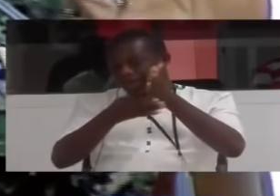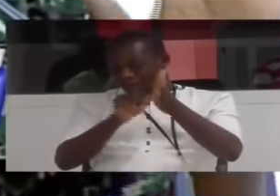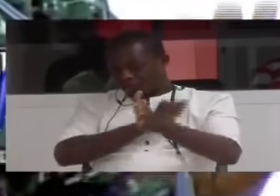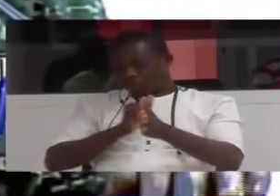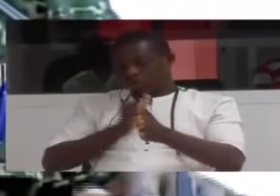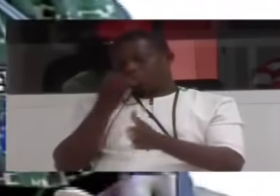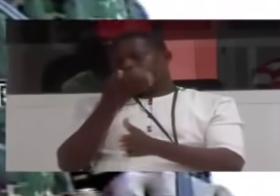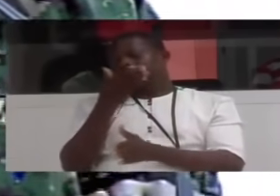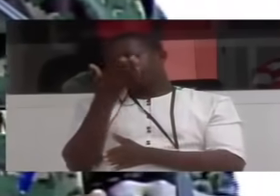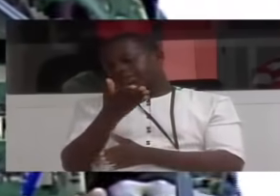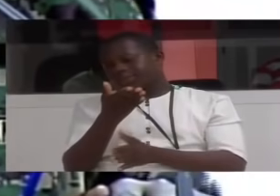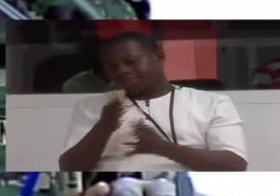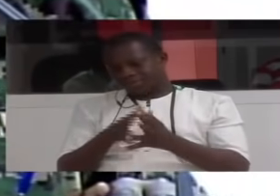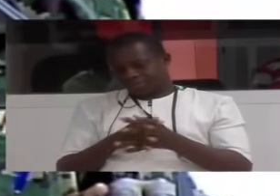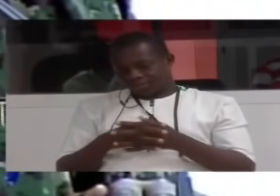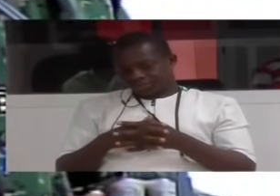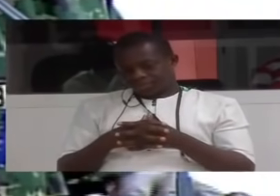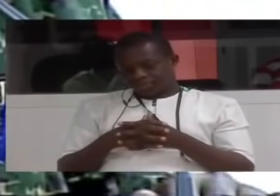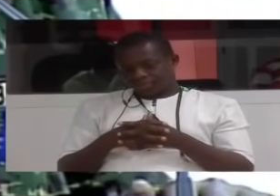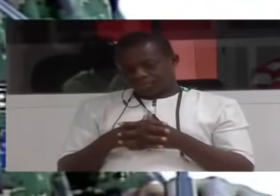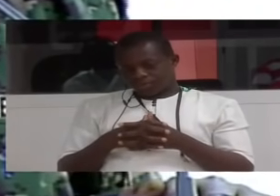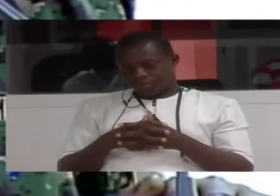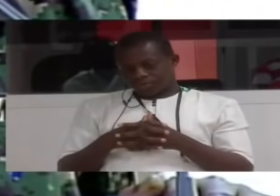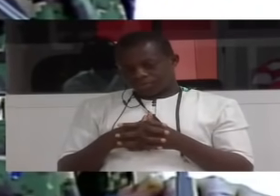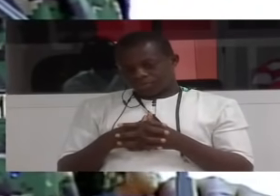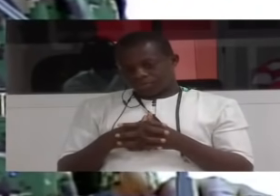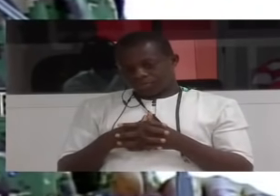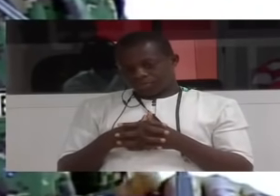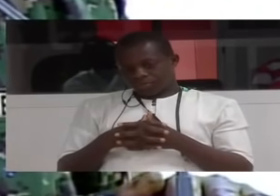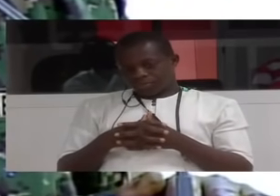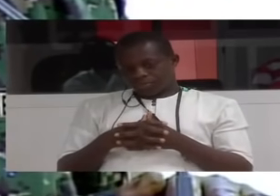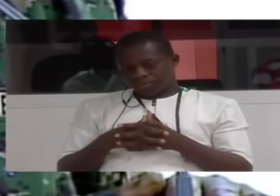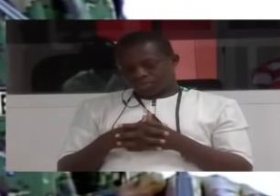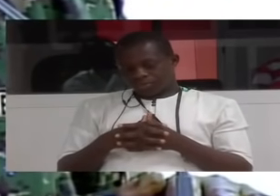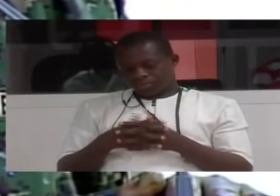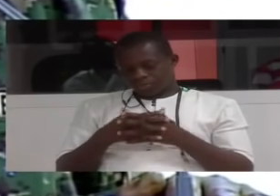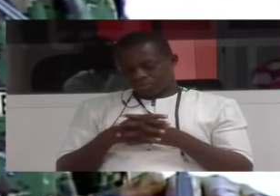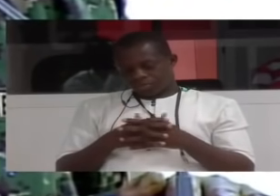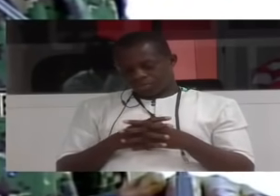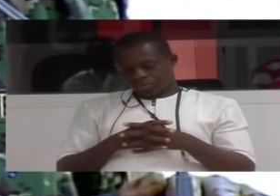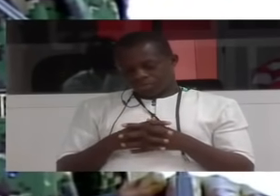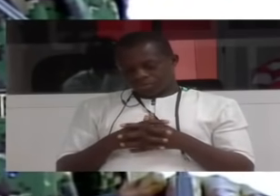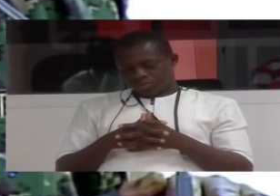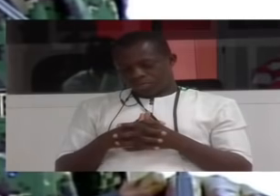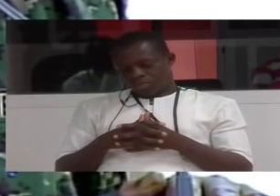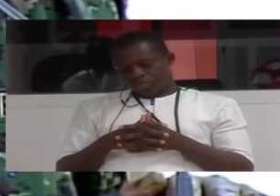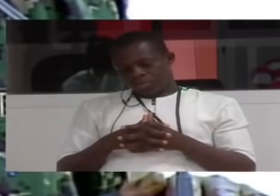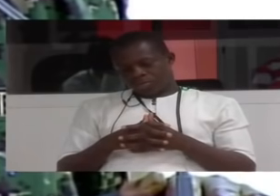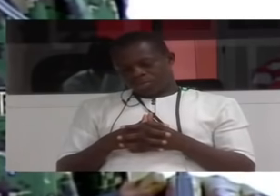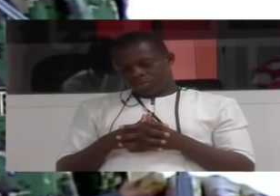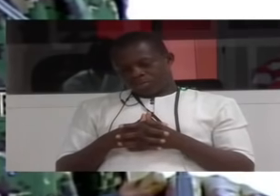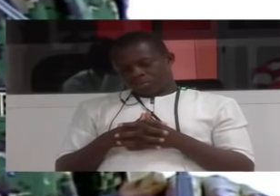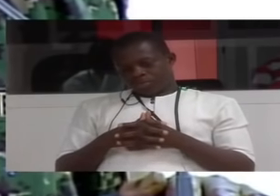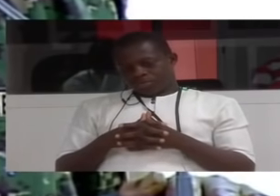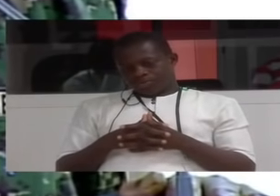li lañ daan wax. The money was never handed in my presence so that I can confirm that he was the one giving it out. But according to our leaders,